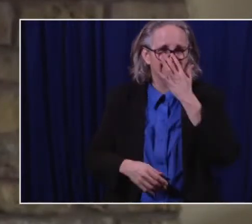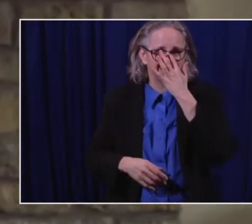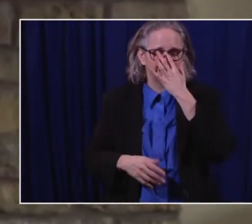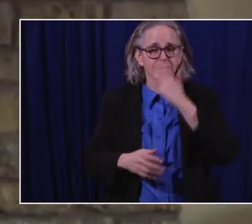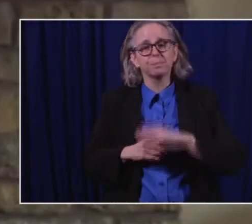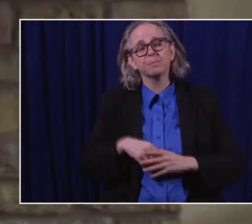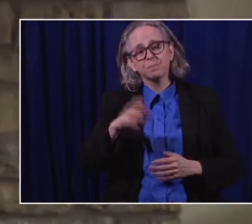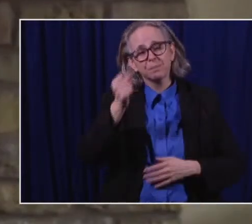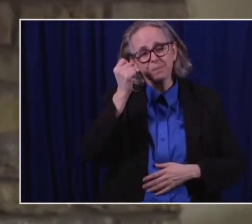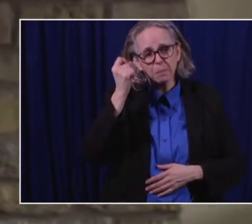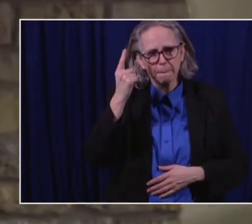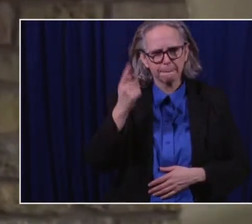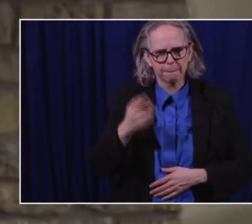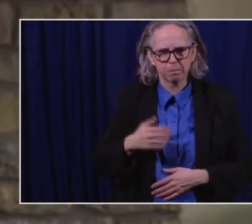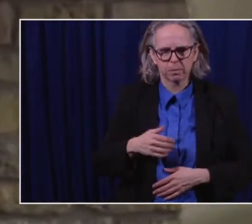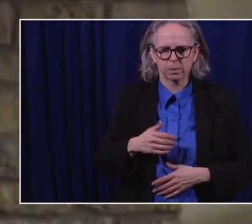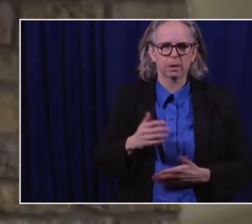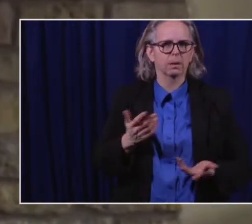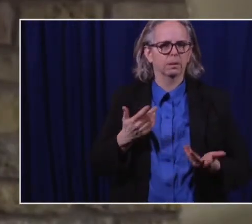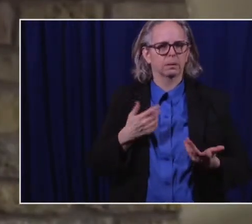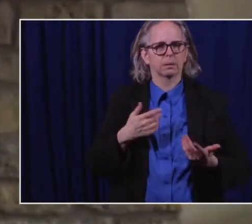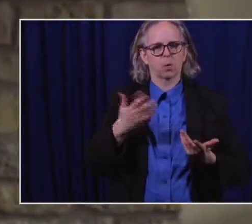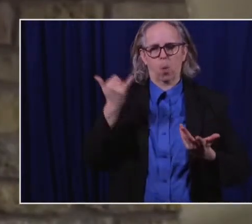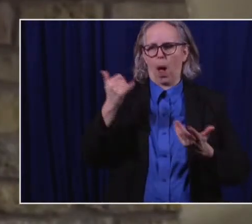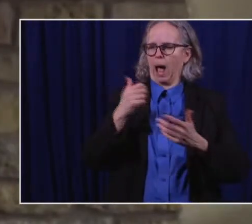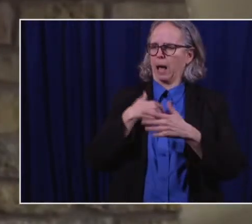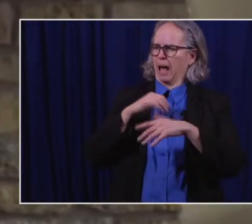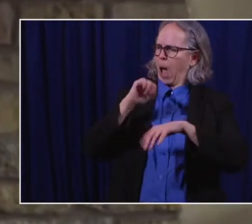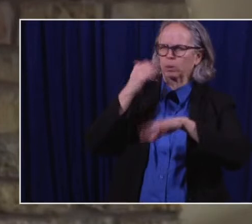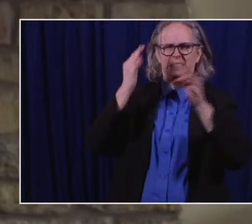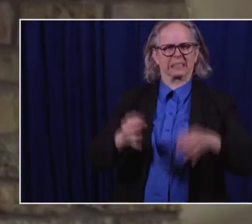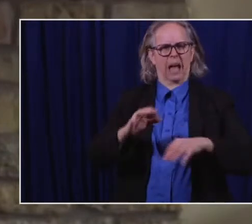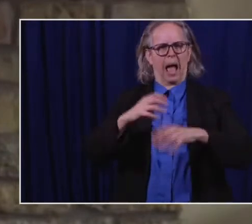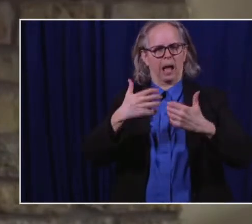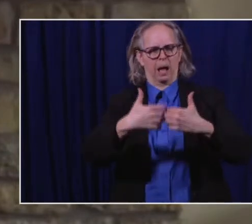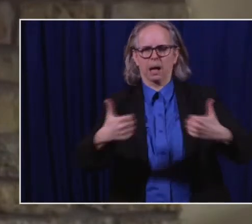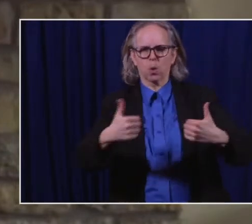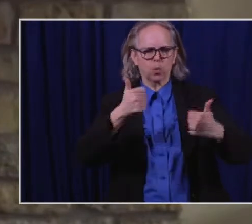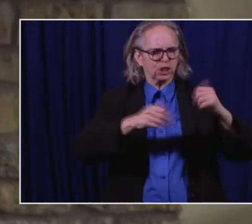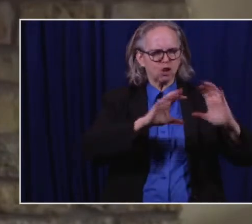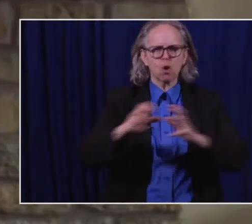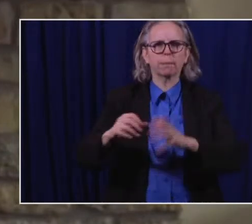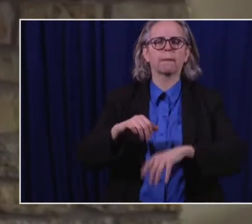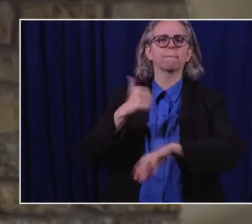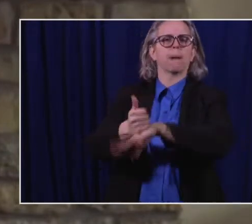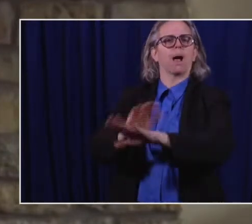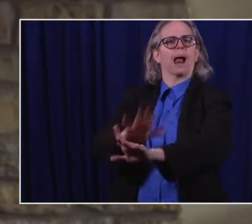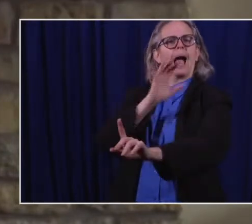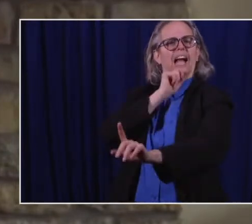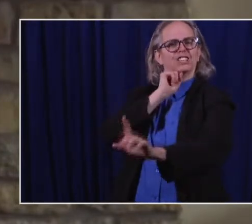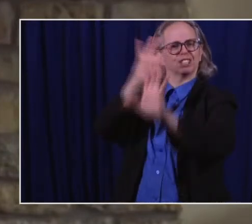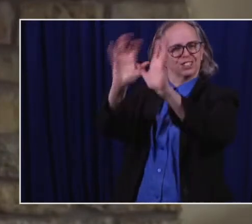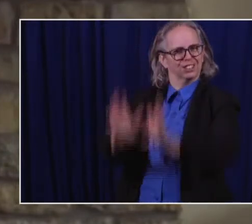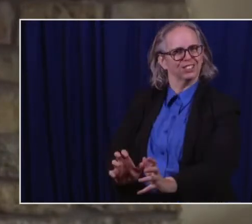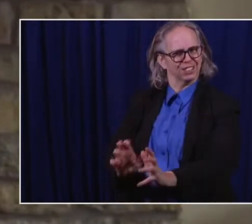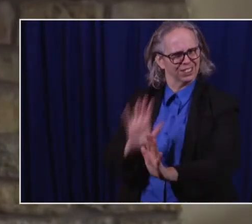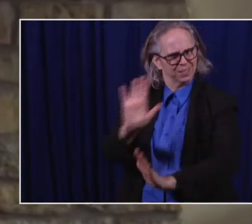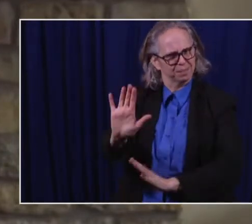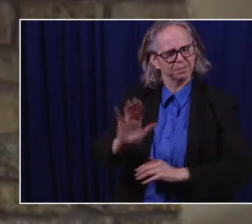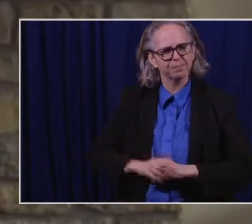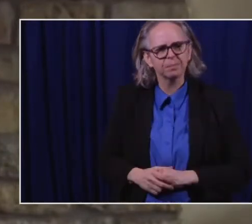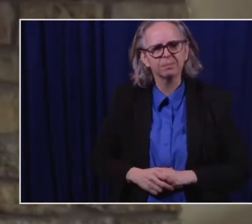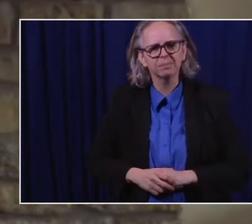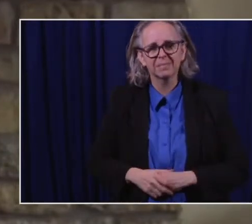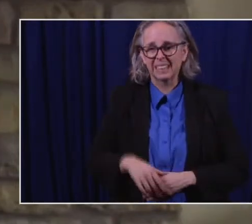is age. And but it's going to take us a while to get the 65 years of age older